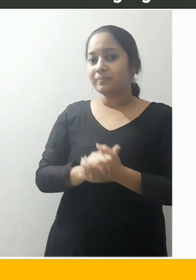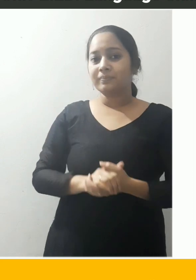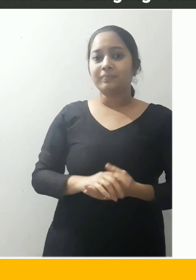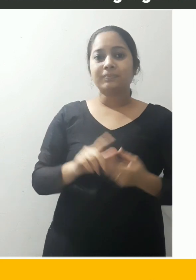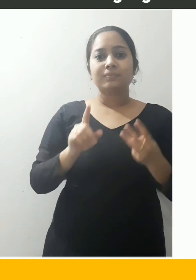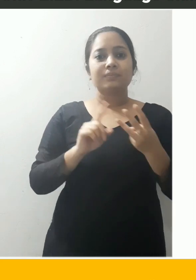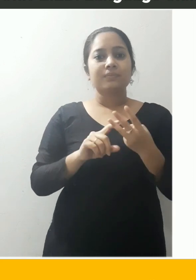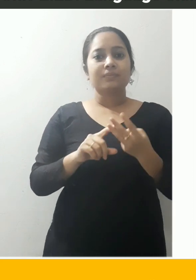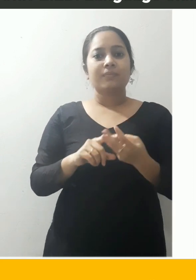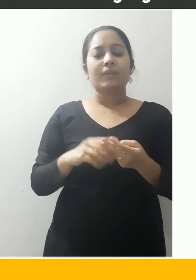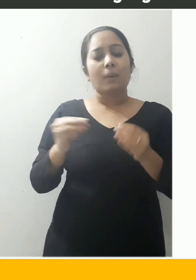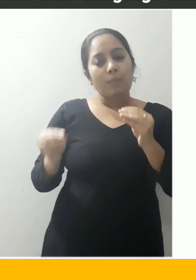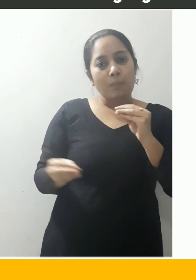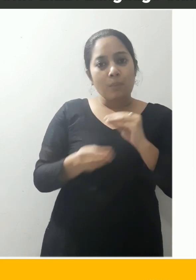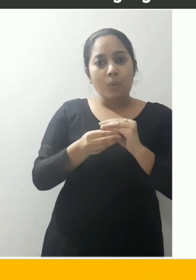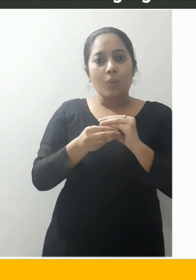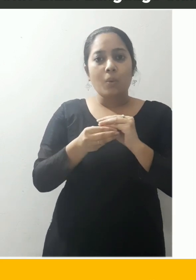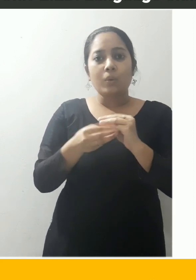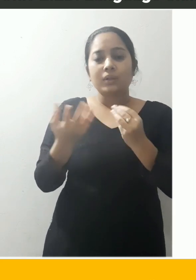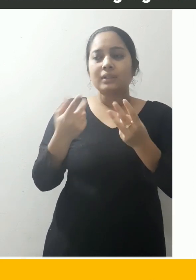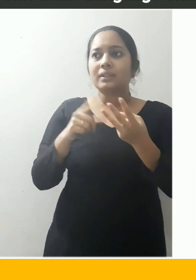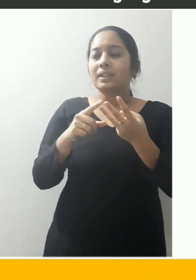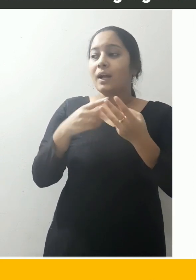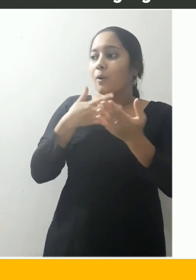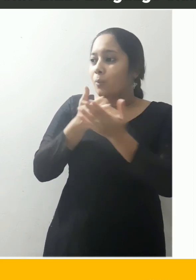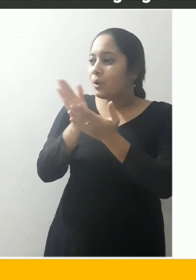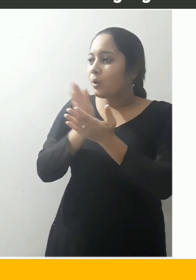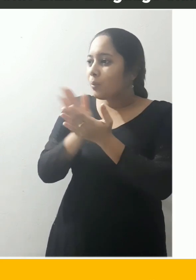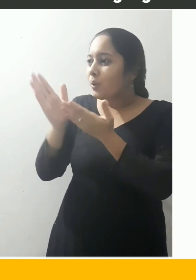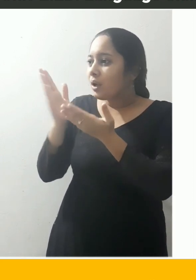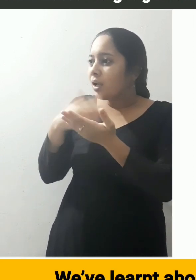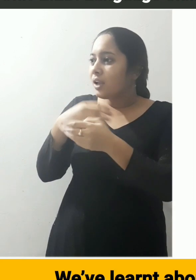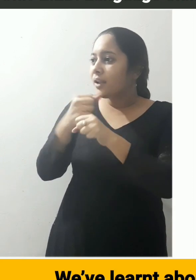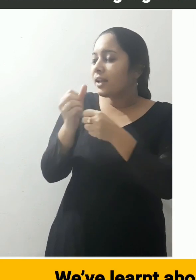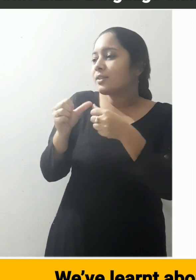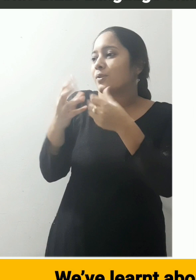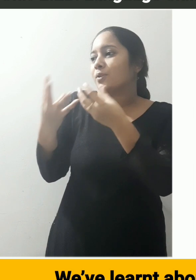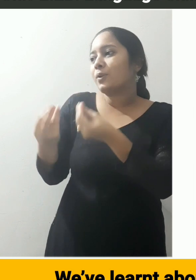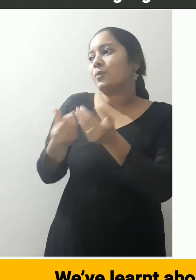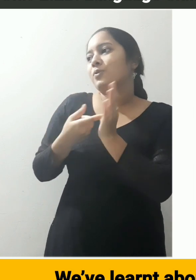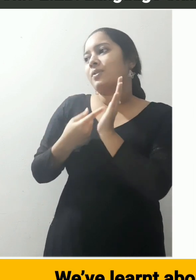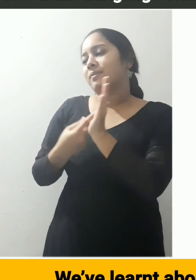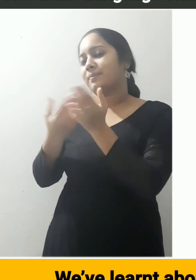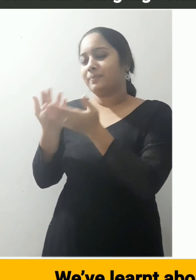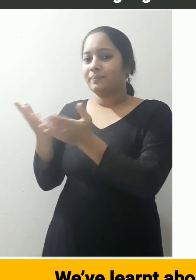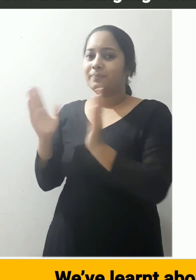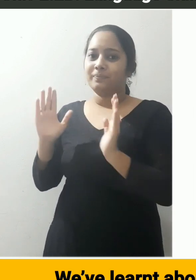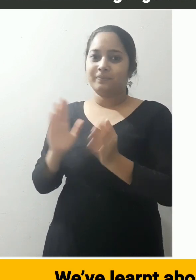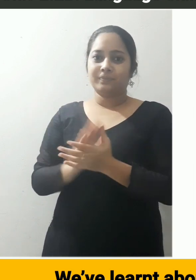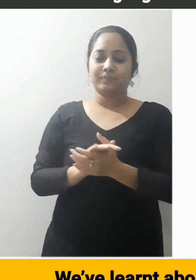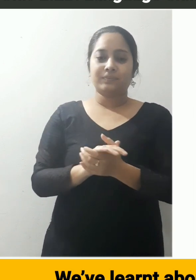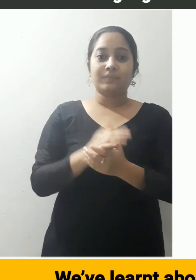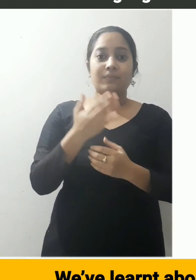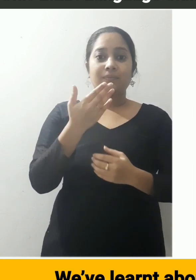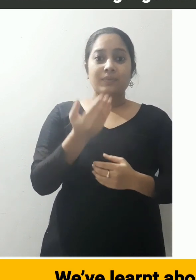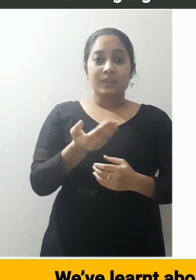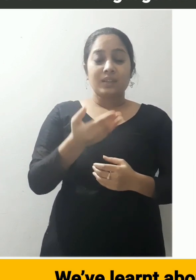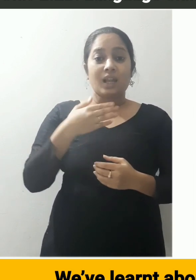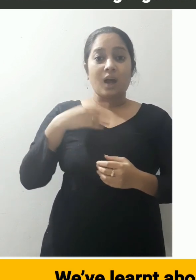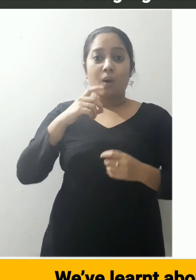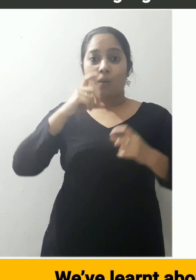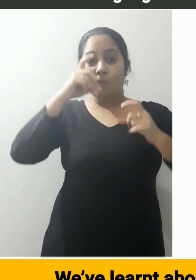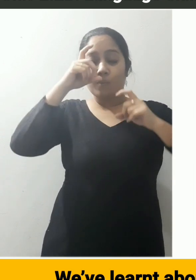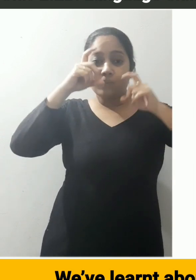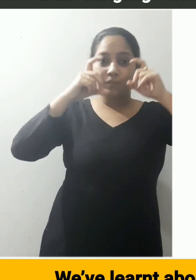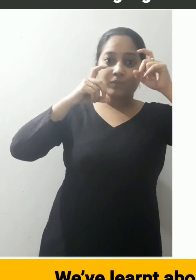Here is one way we could work this out. We have learned about polite expressions, but